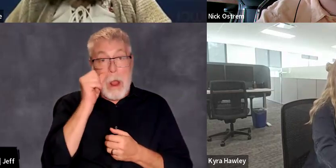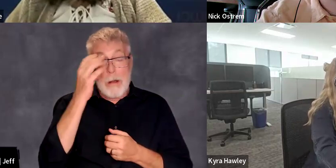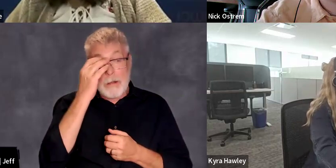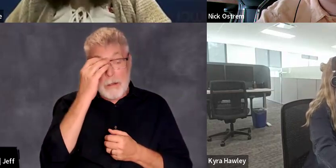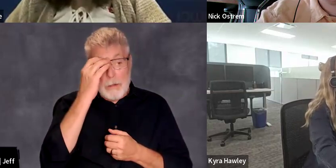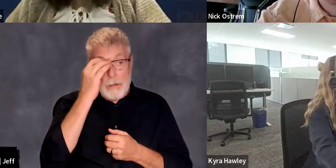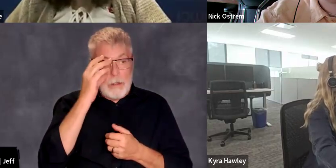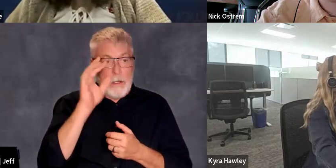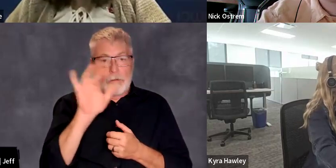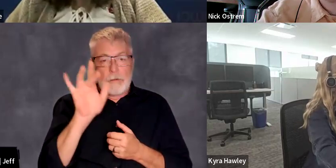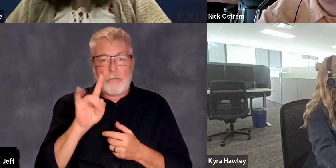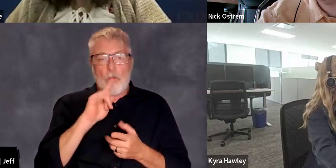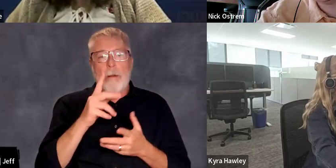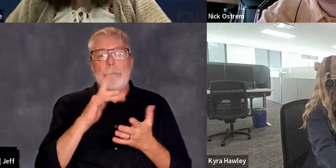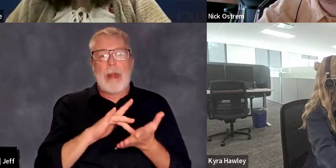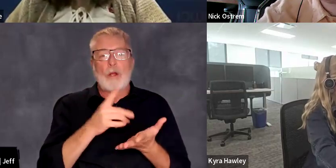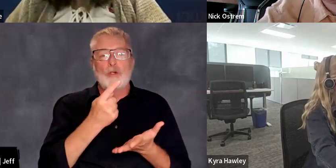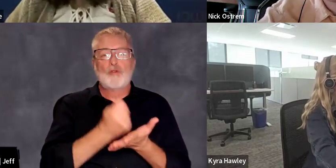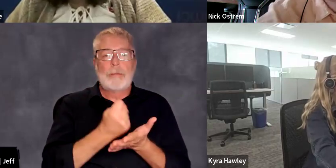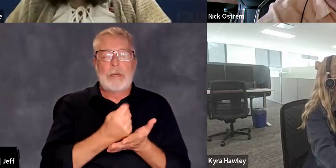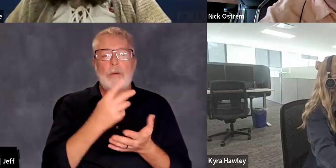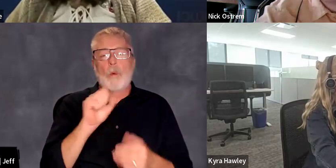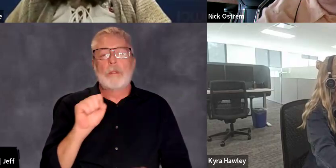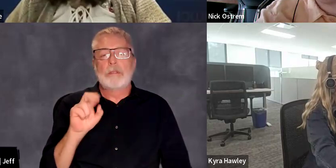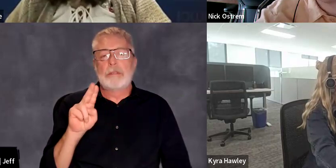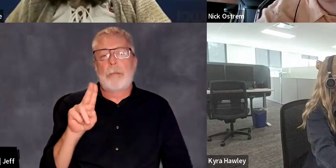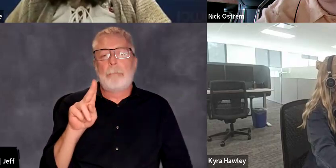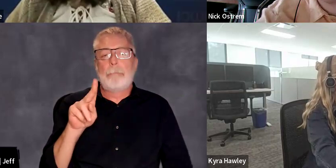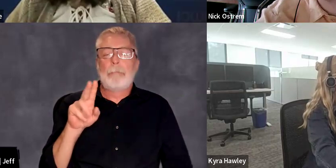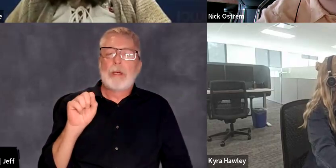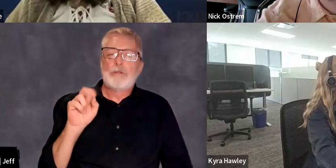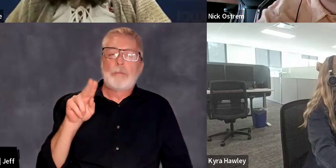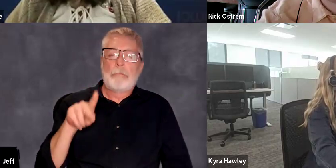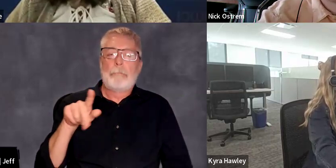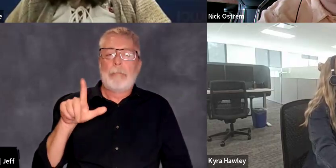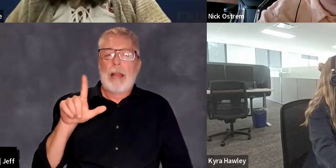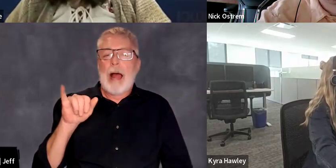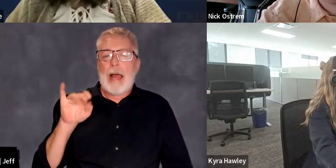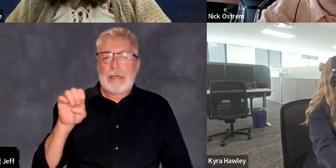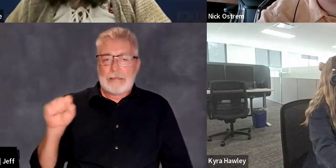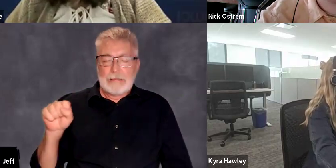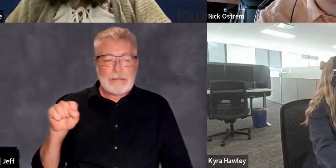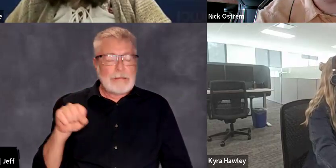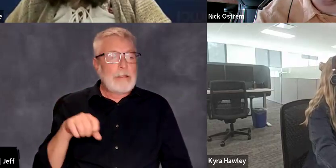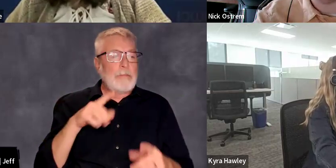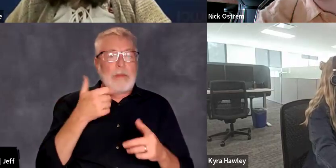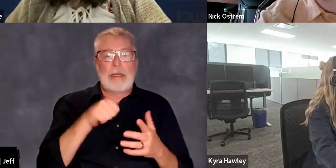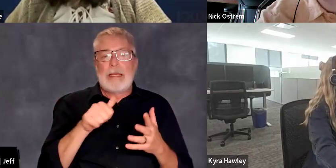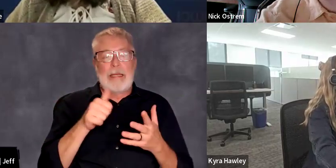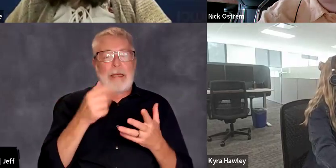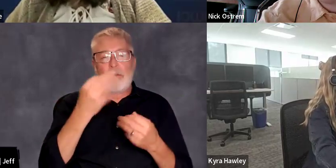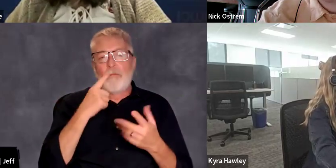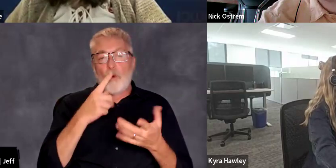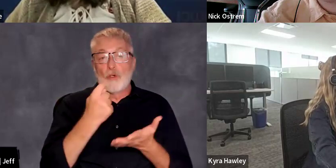you have spaces for medical treatments and supplies. So this first box is a box where you can include any instructions for